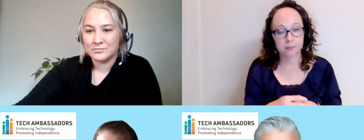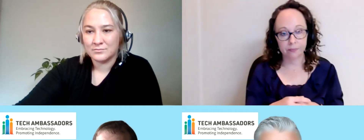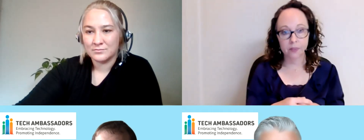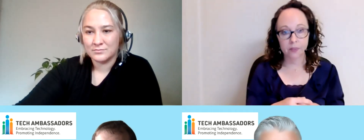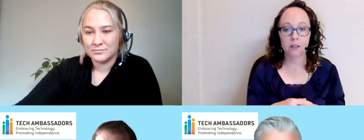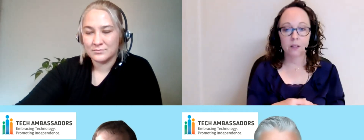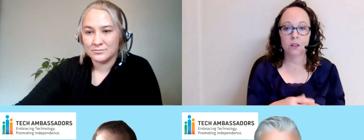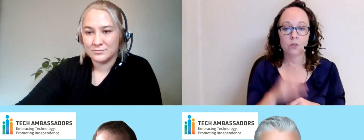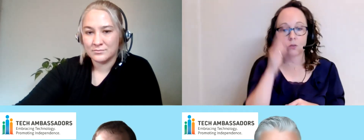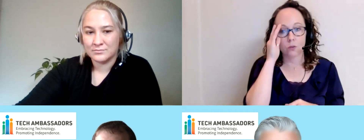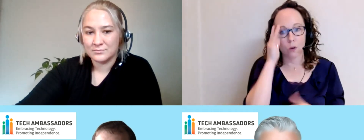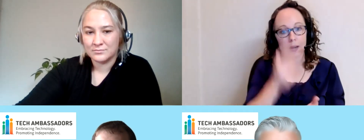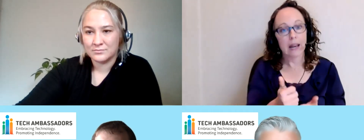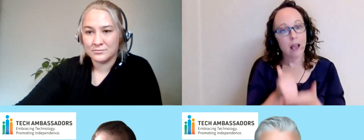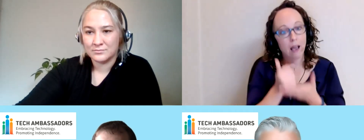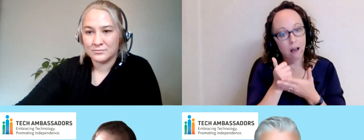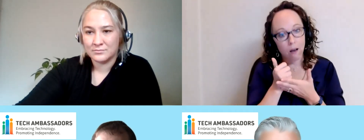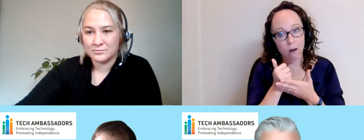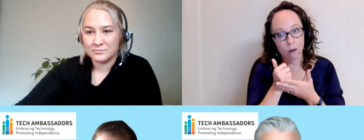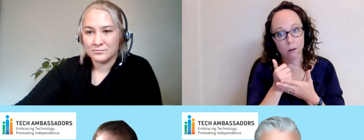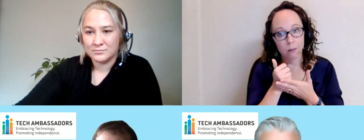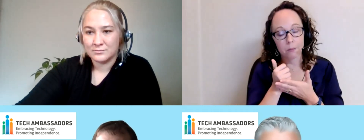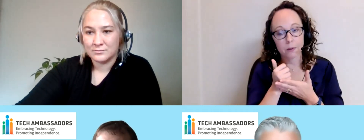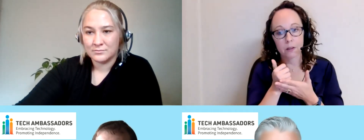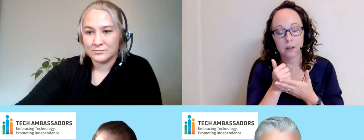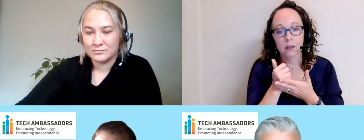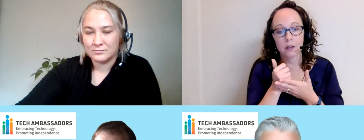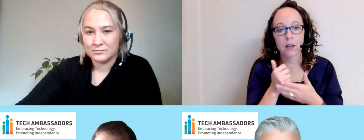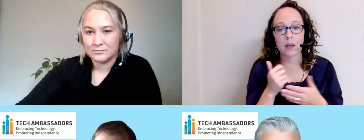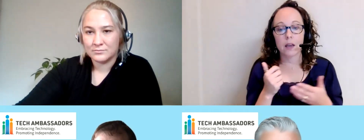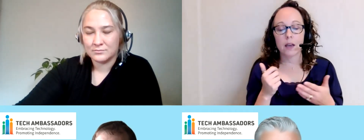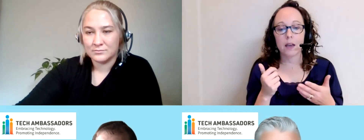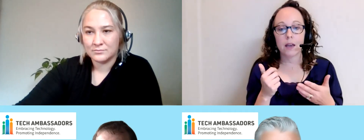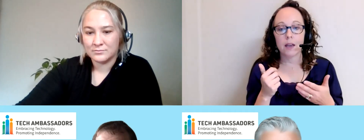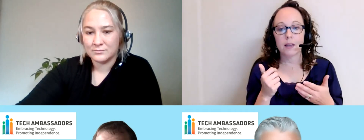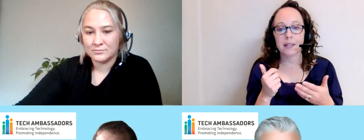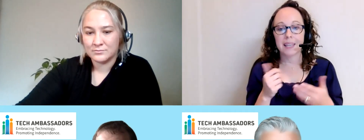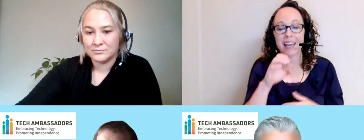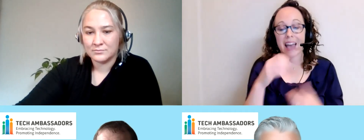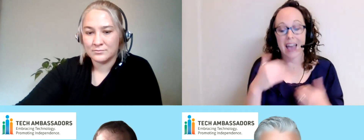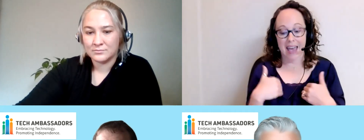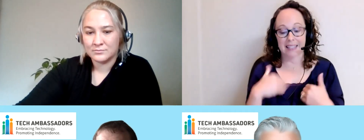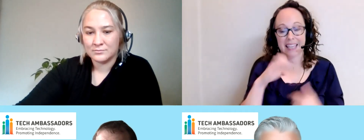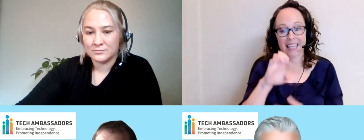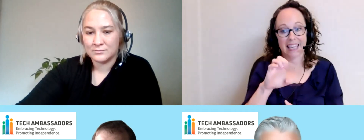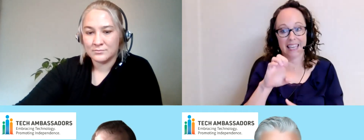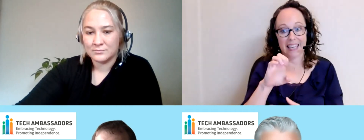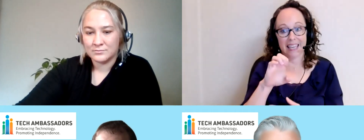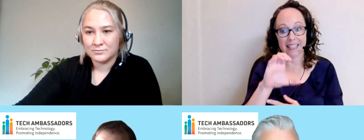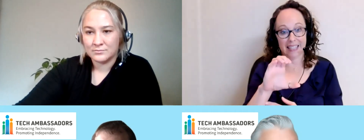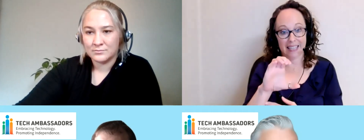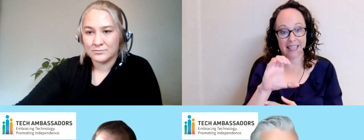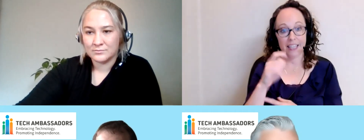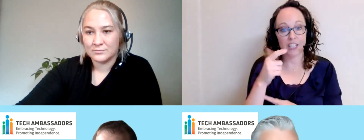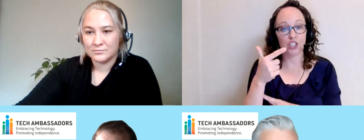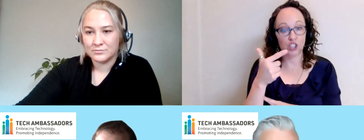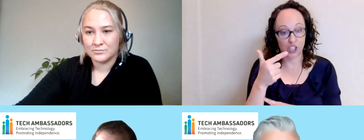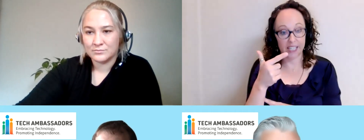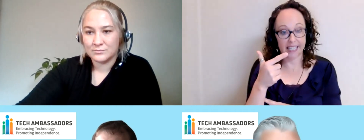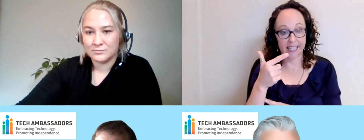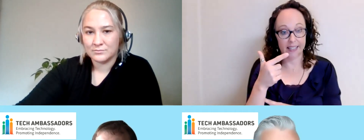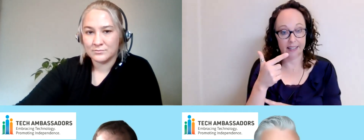life, and it has a ECG feature where if